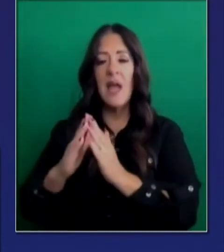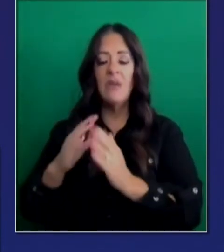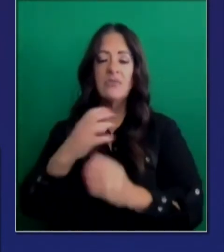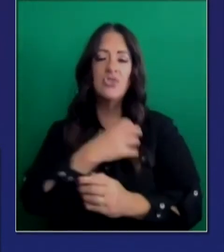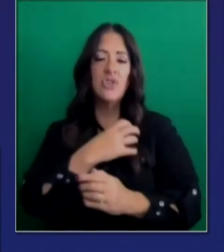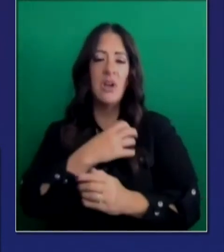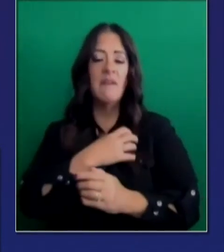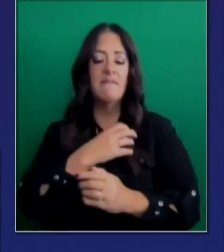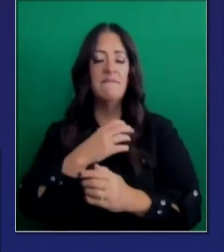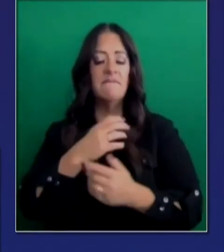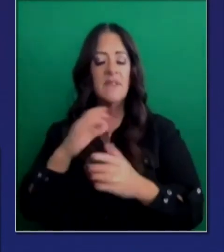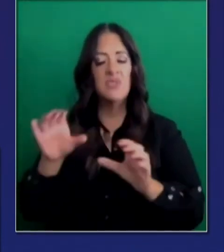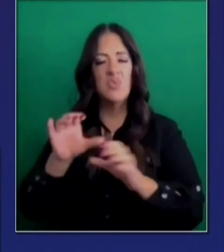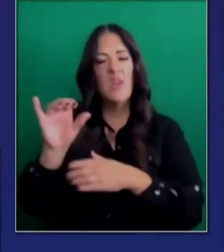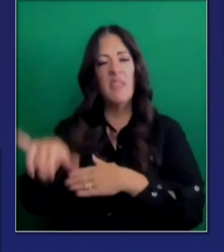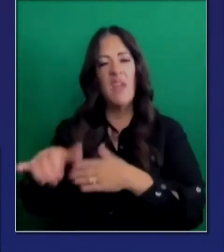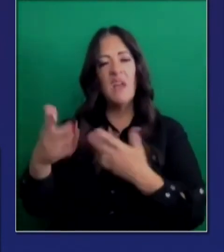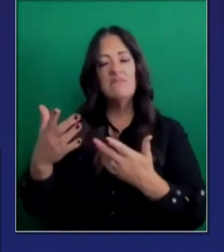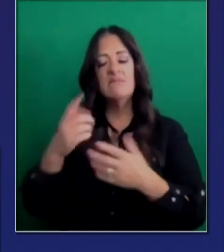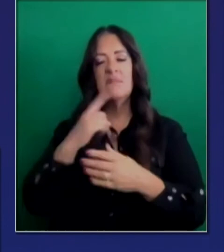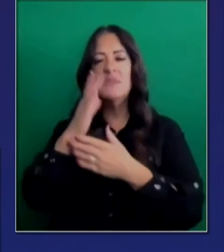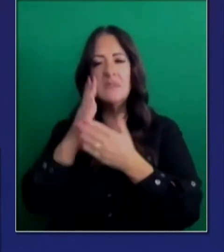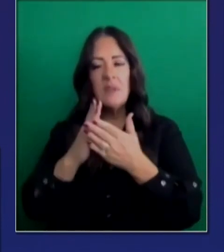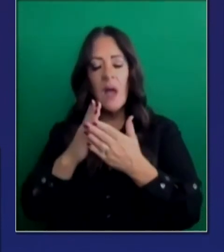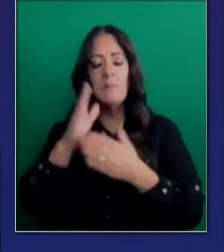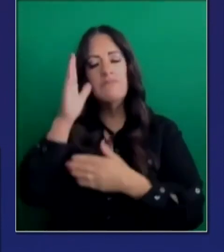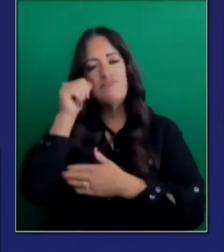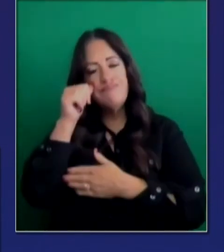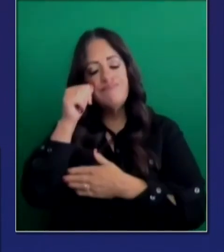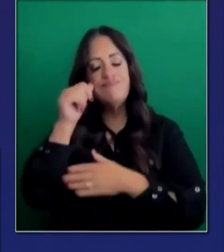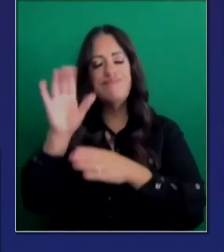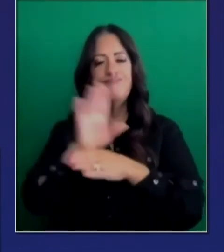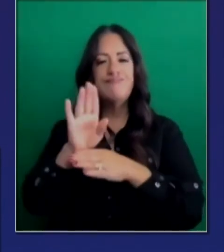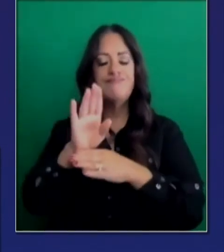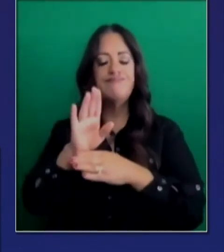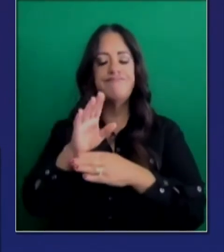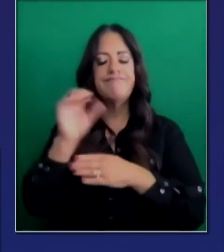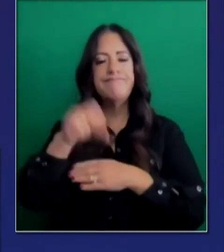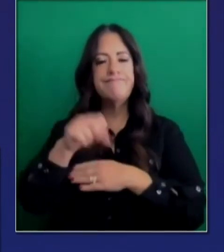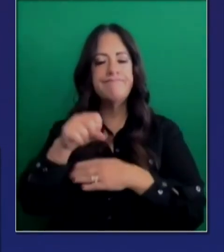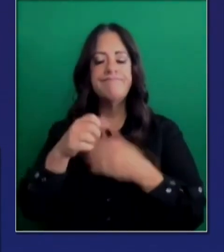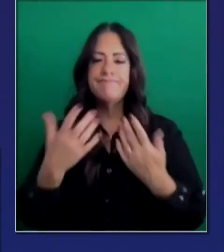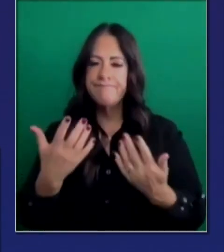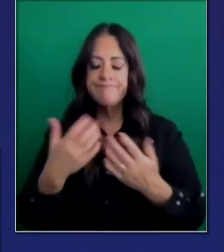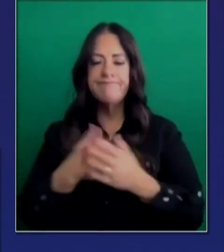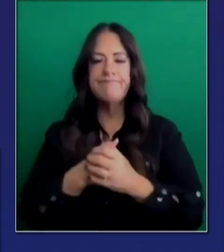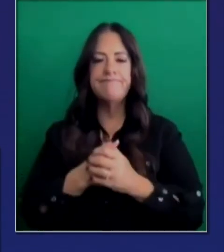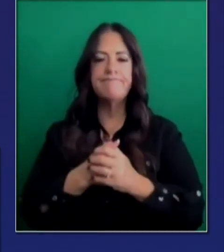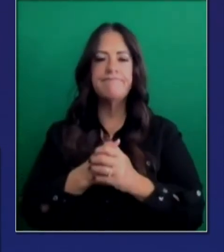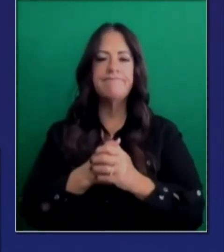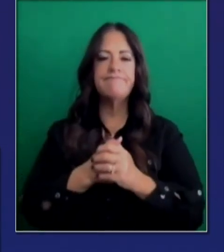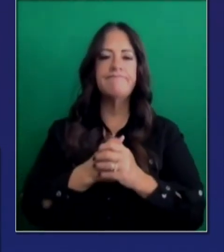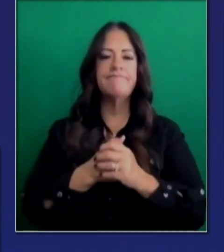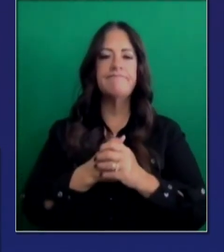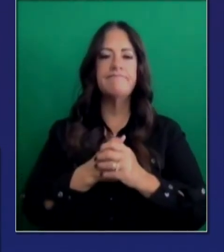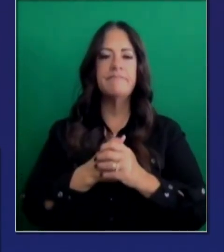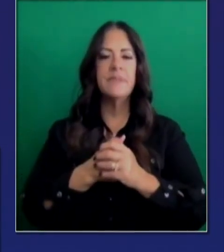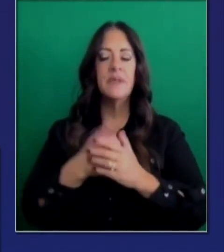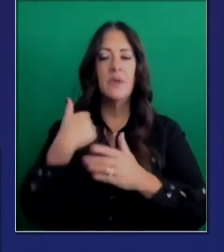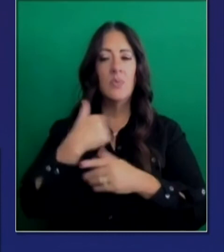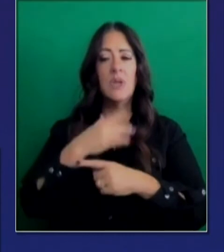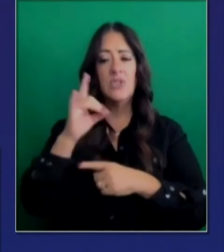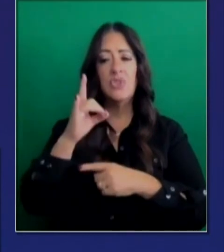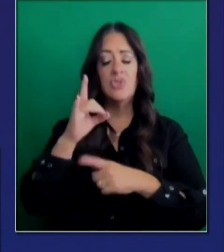are areas where there's stubborn pushback, and as those things are called out, we are doing